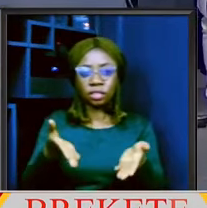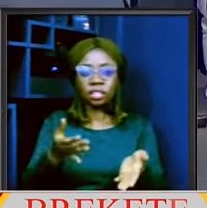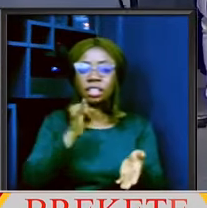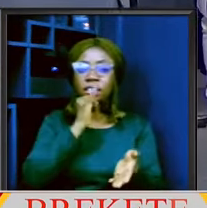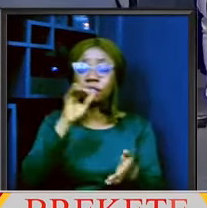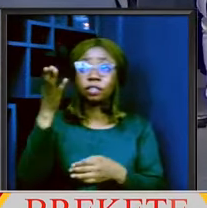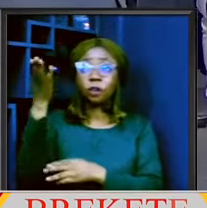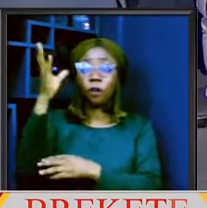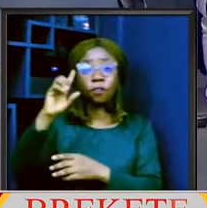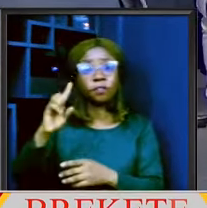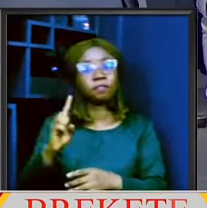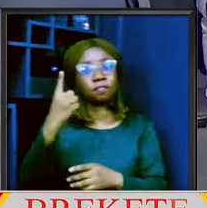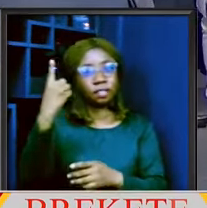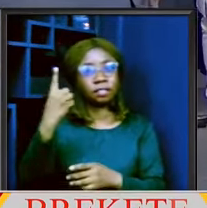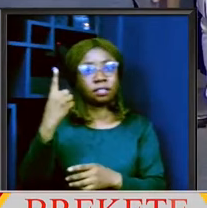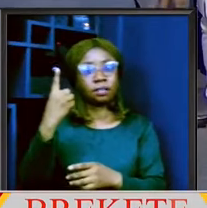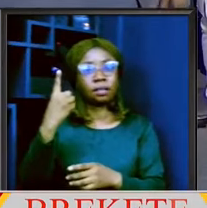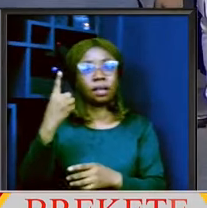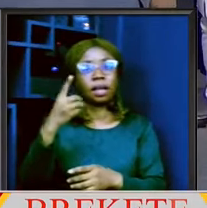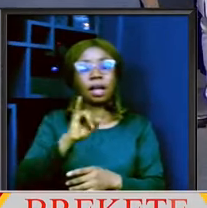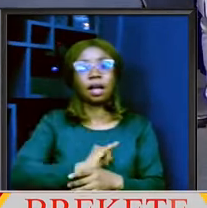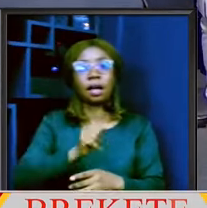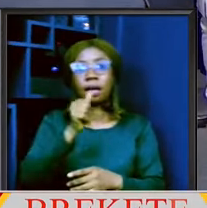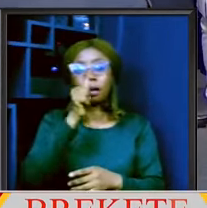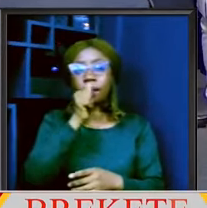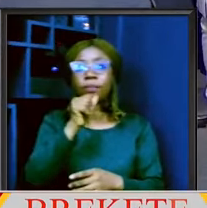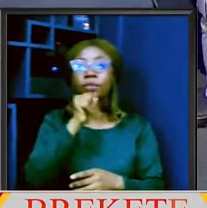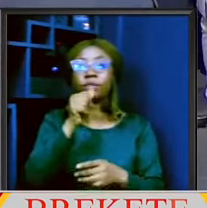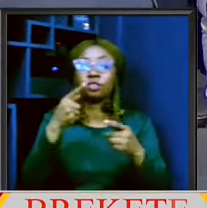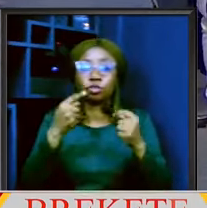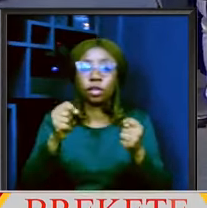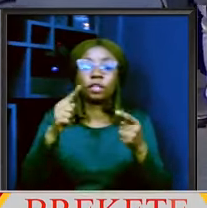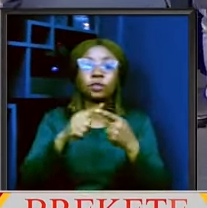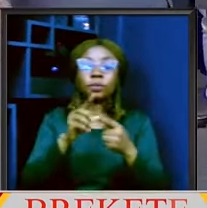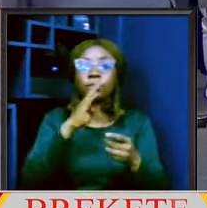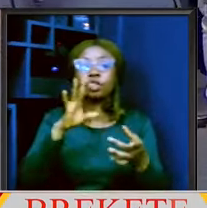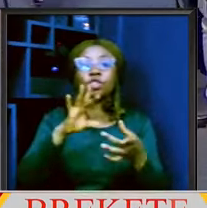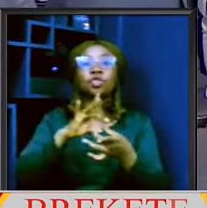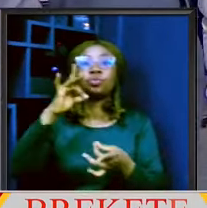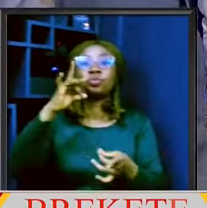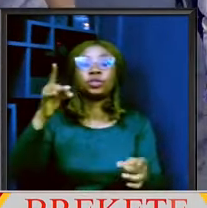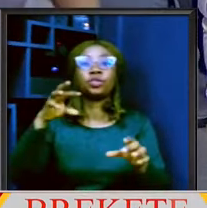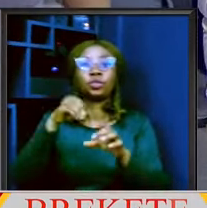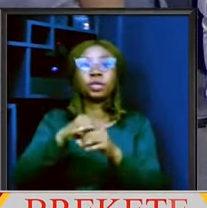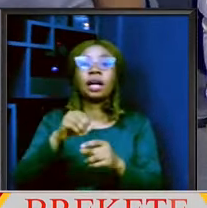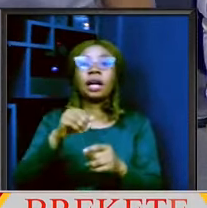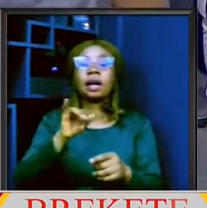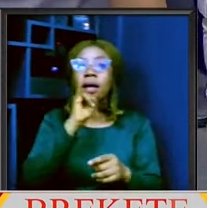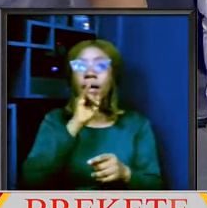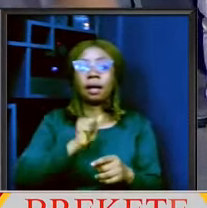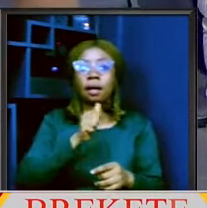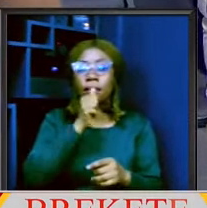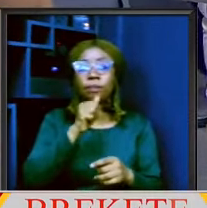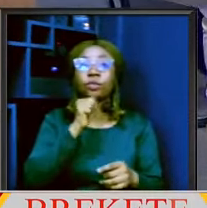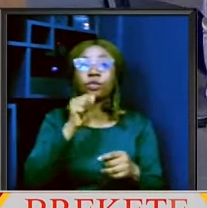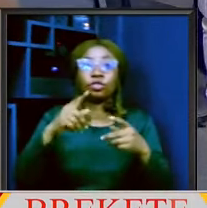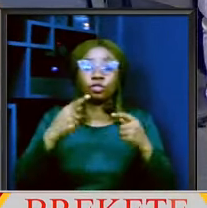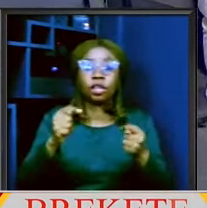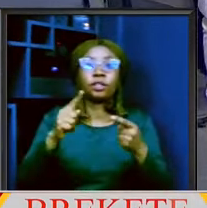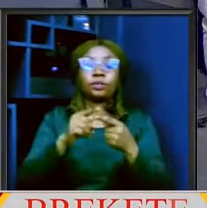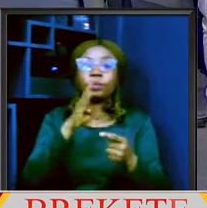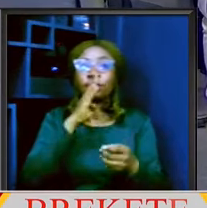God first. I'm not trying to be spiritual. I'm not trying to be holier than thou.